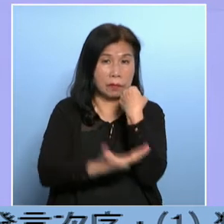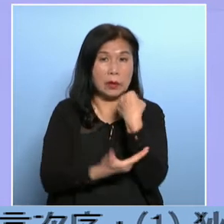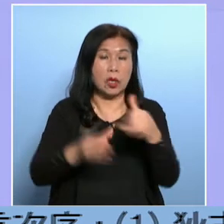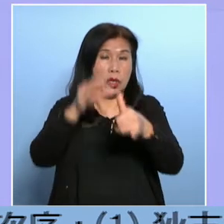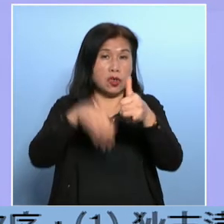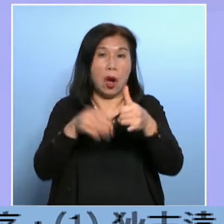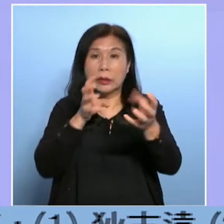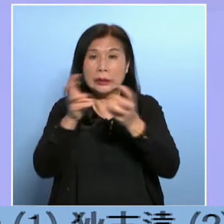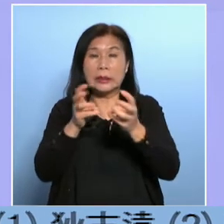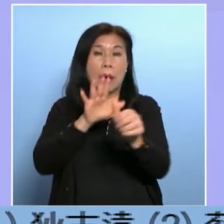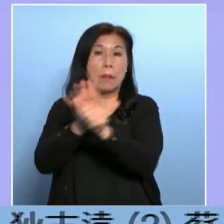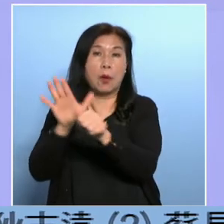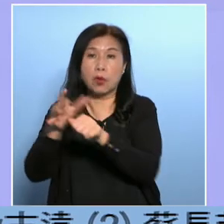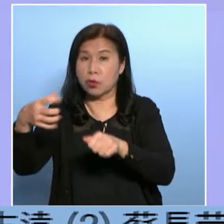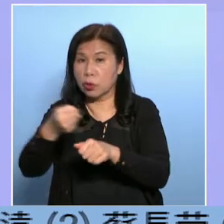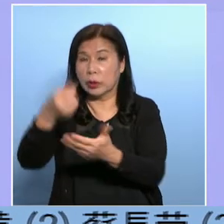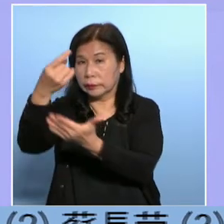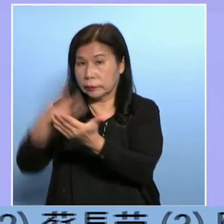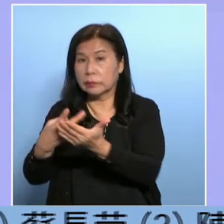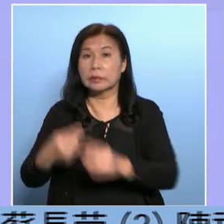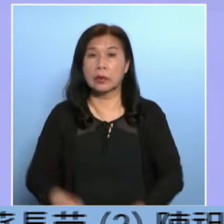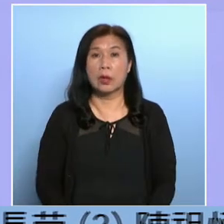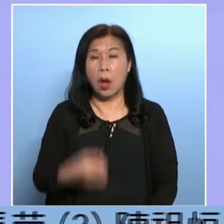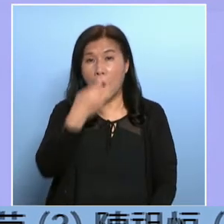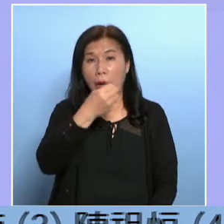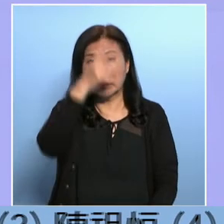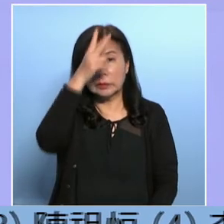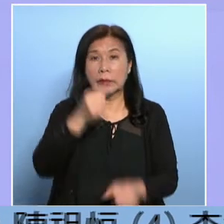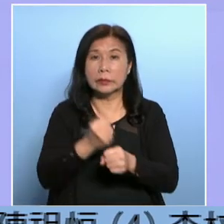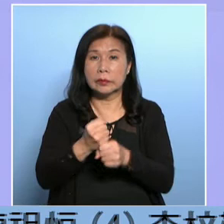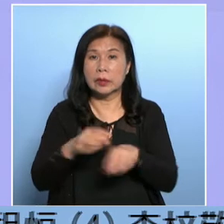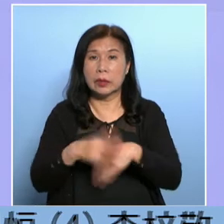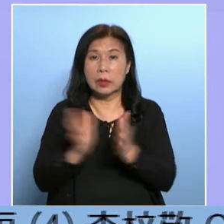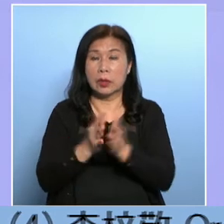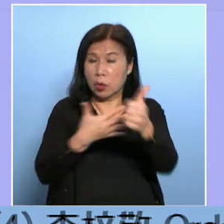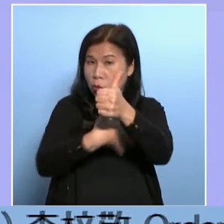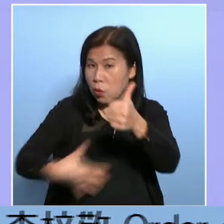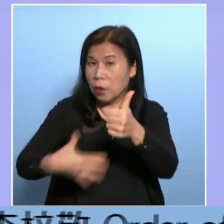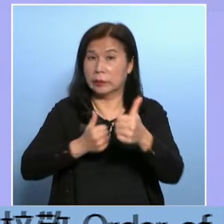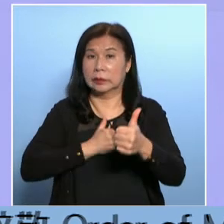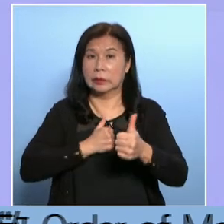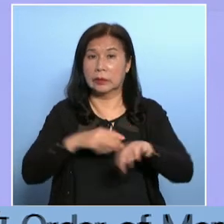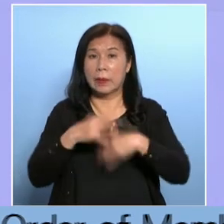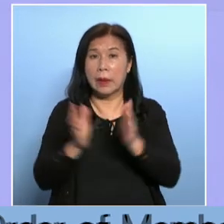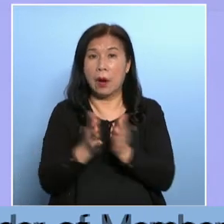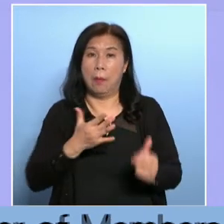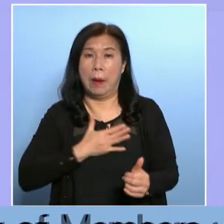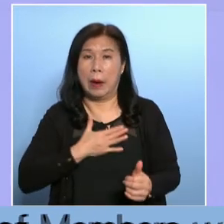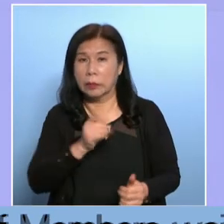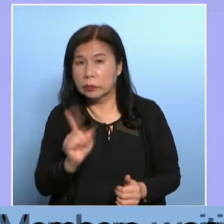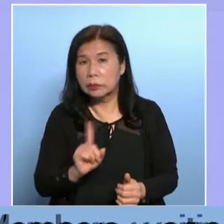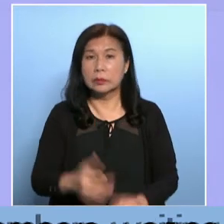will not be in breach of the privacy ordinances. Why the principal officials